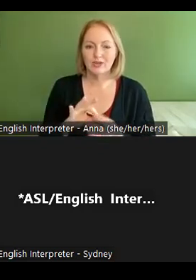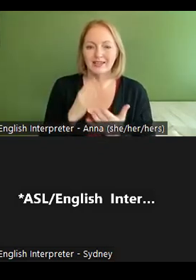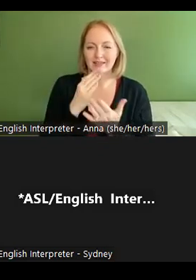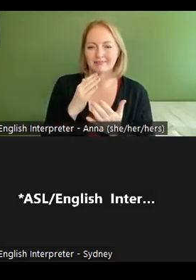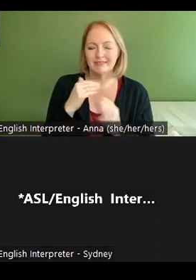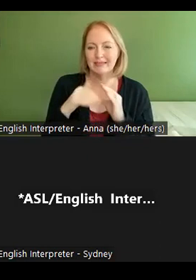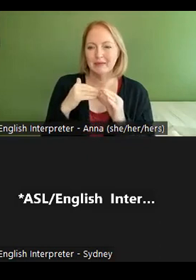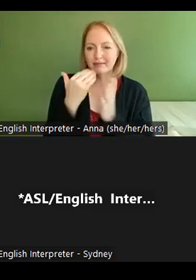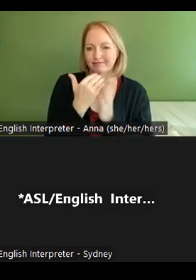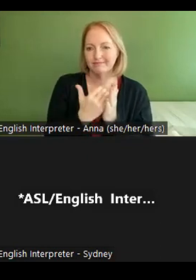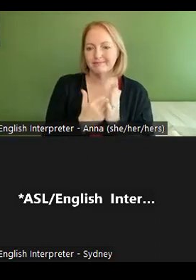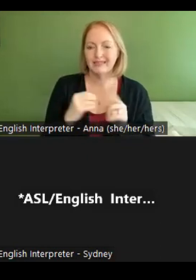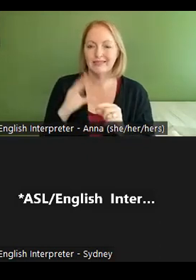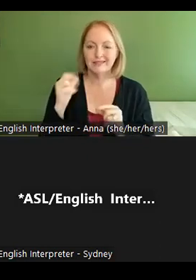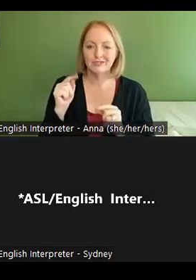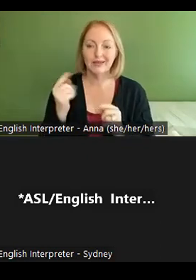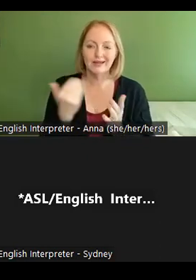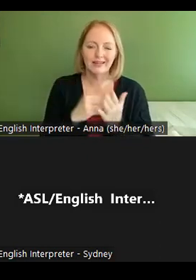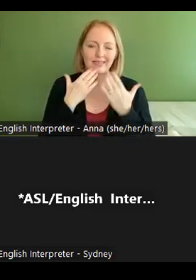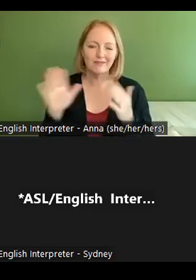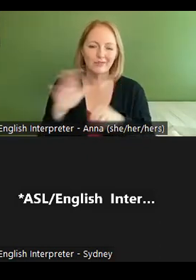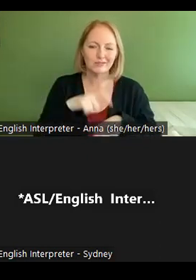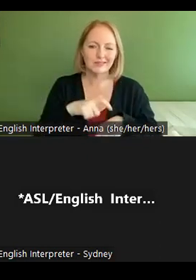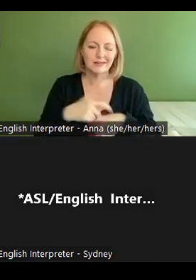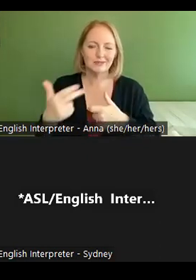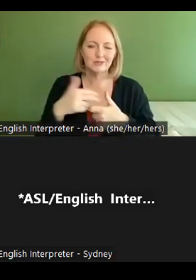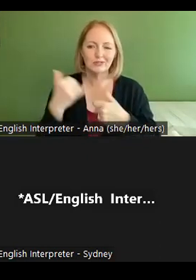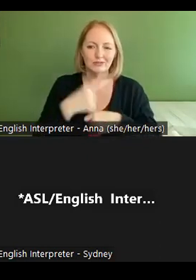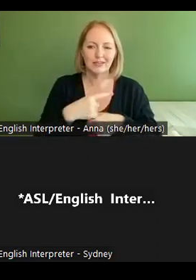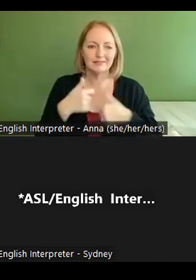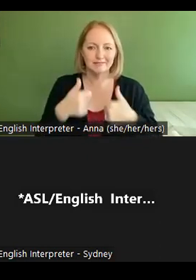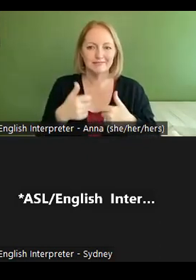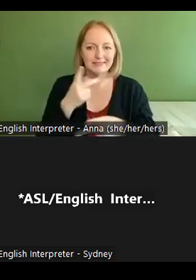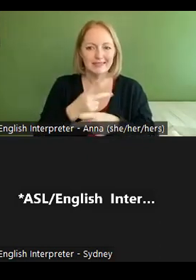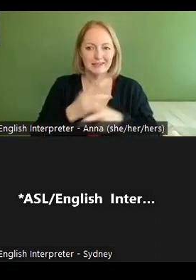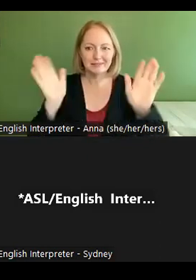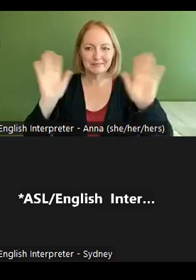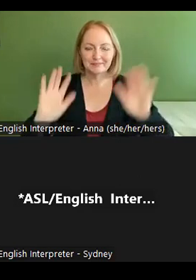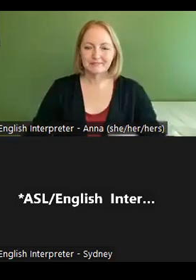in the chat. And again, appreciate everyone's time joining us today. Take care.